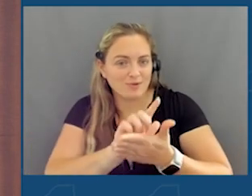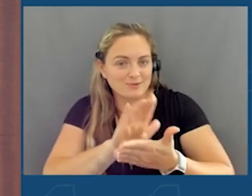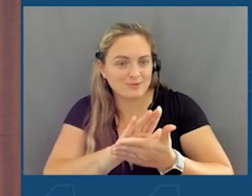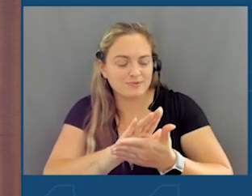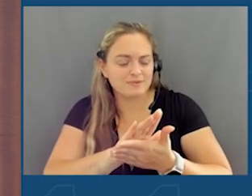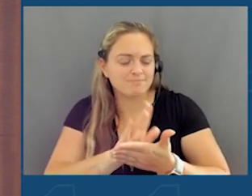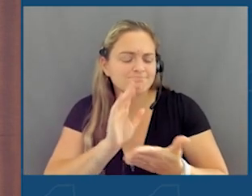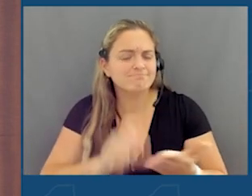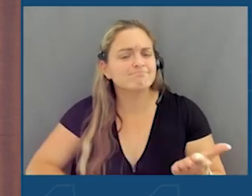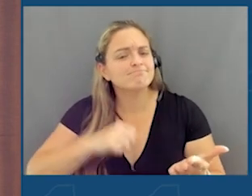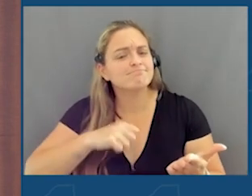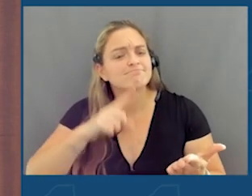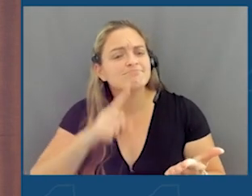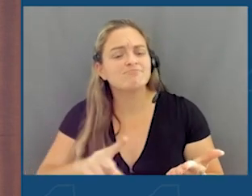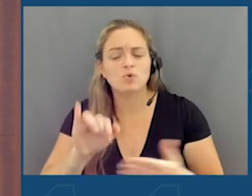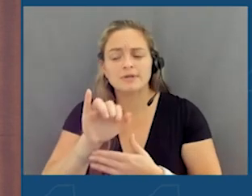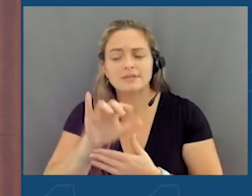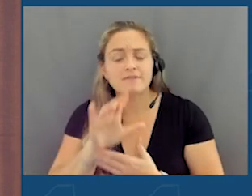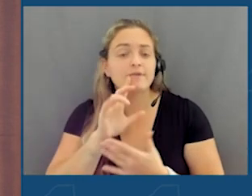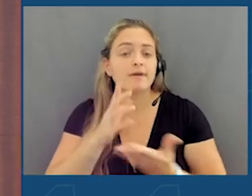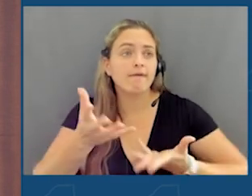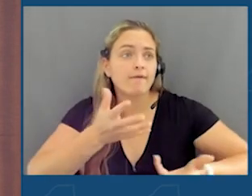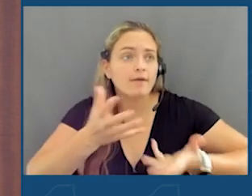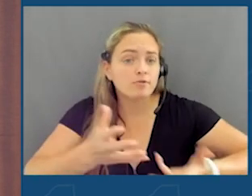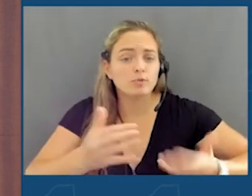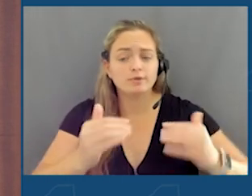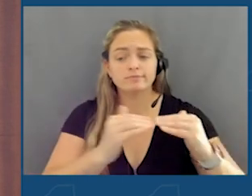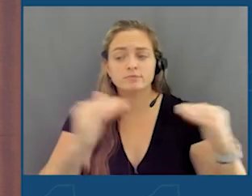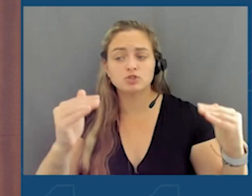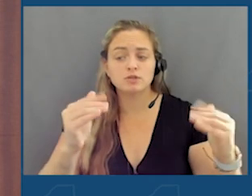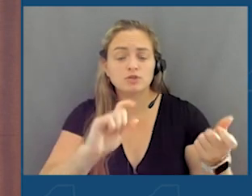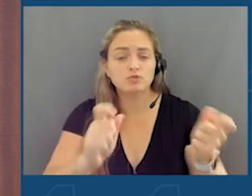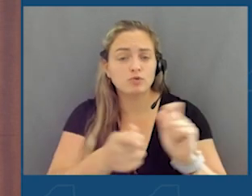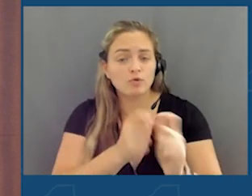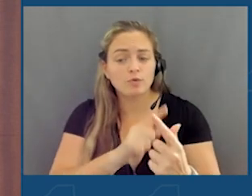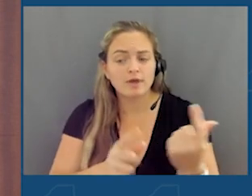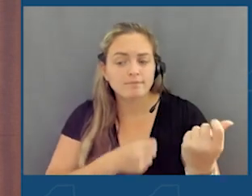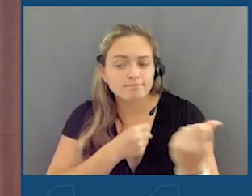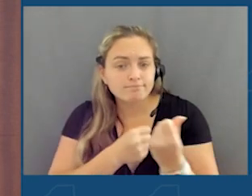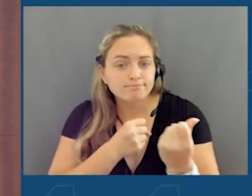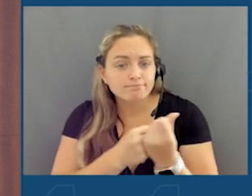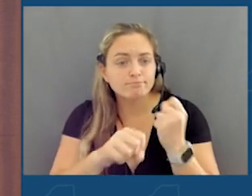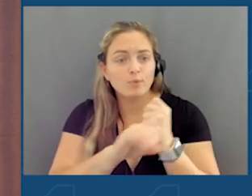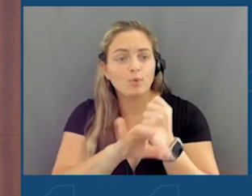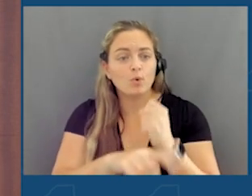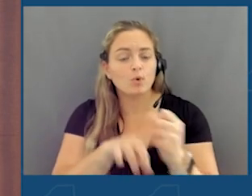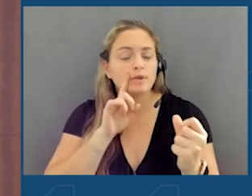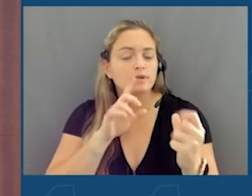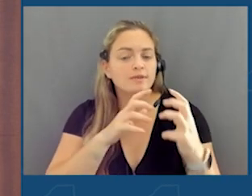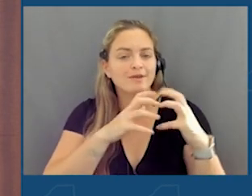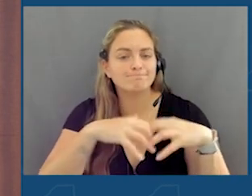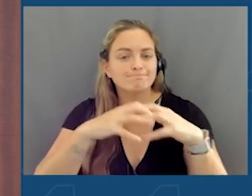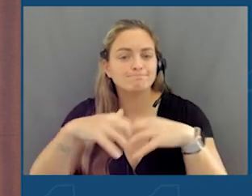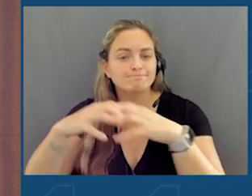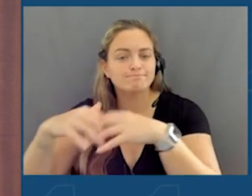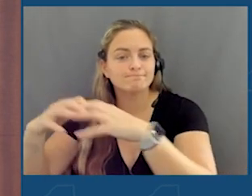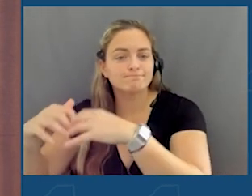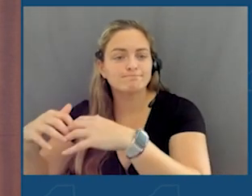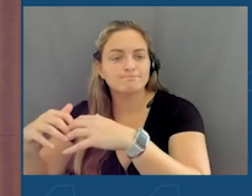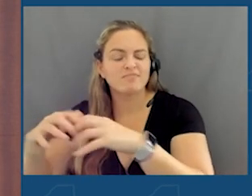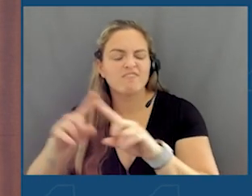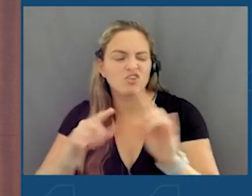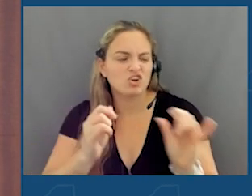civic engagement, justice reforms, and promoting the breaking down of barriers that prevent